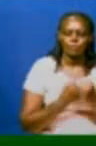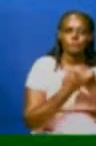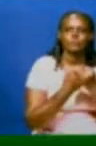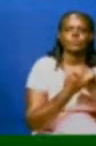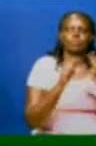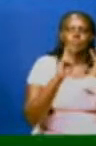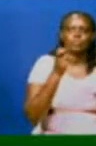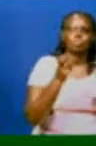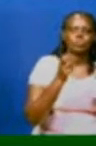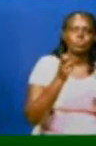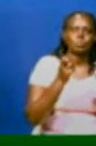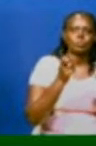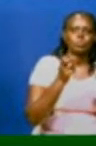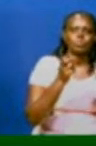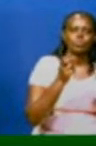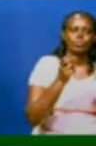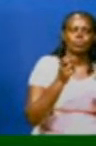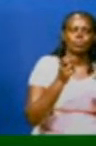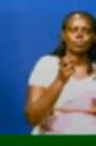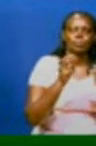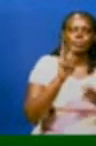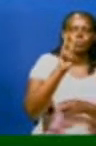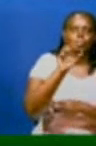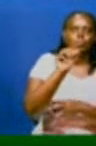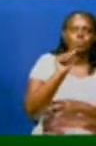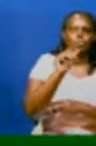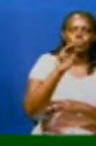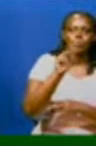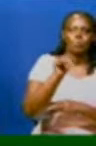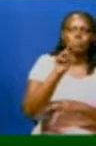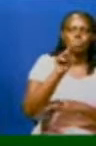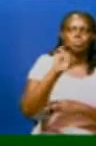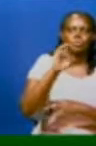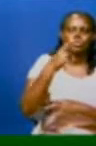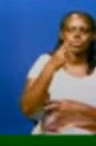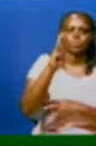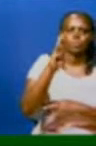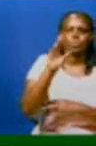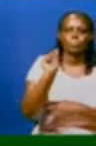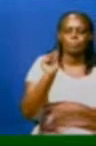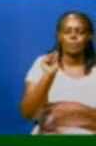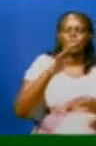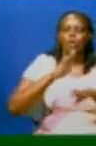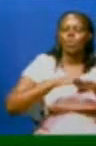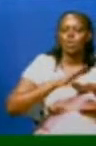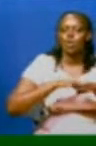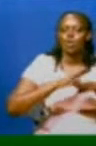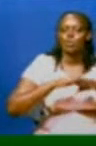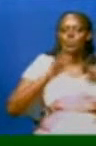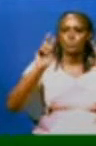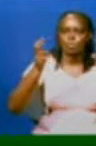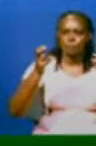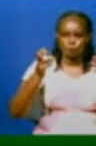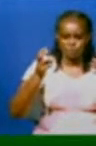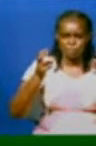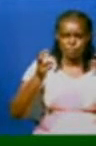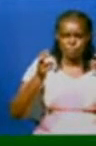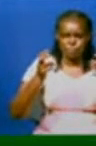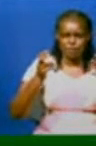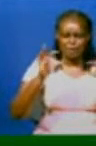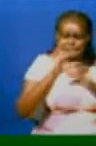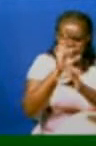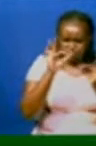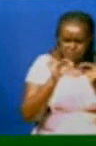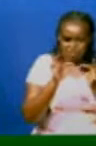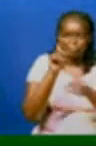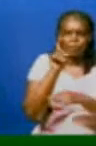Madam Honorable Wamuchomba, if I'm right. This is a good motion, although we need to be specific on what we